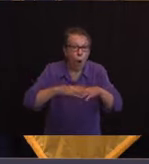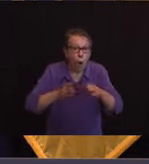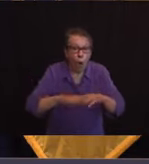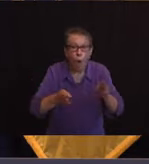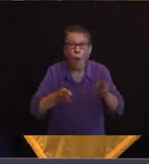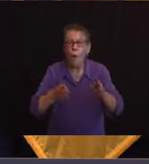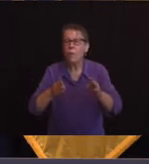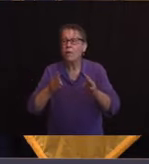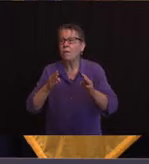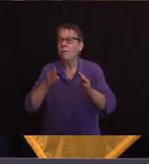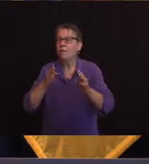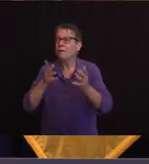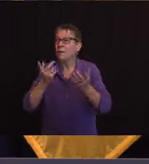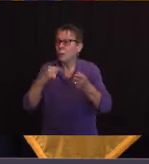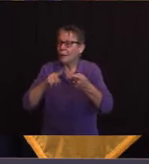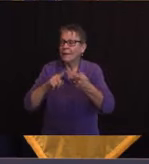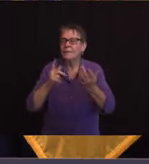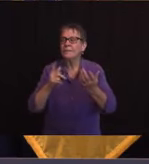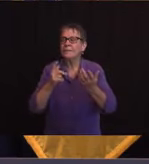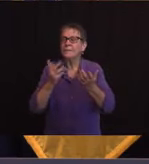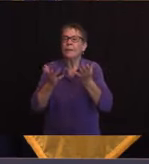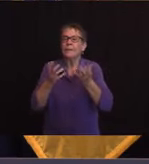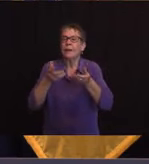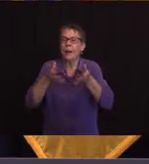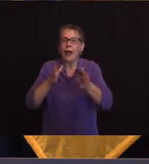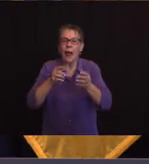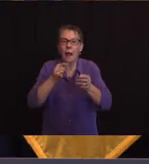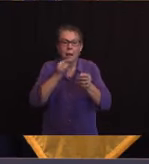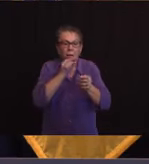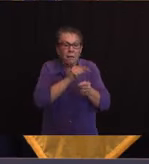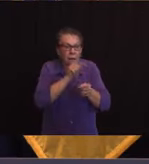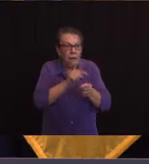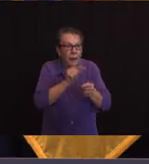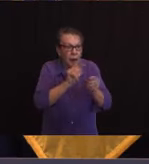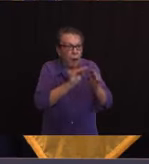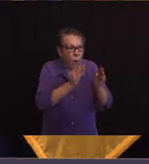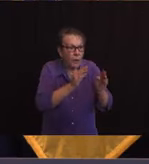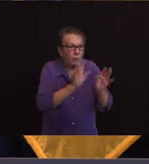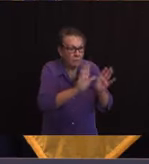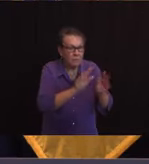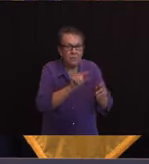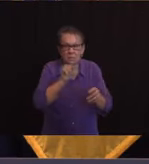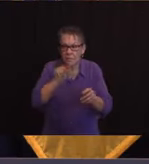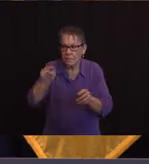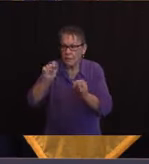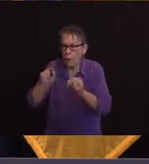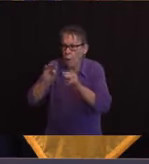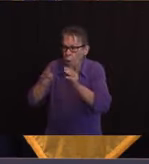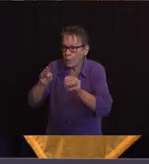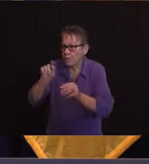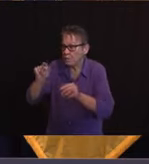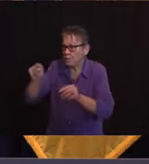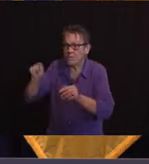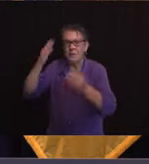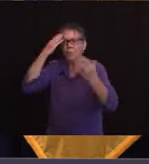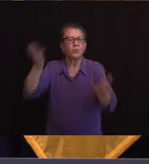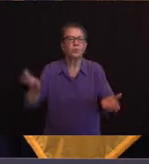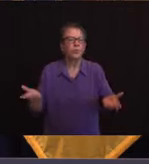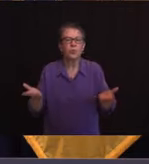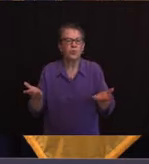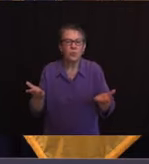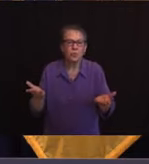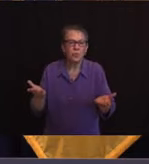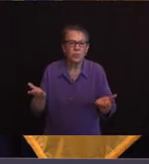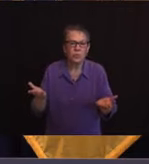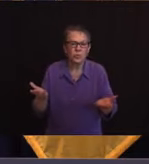went only on the 19th of March, so that's only 10 days ago. We already increased to 50% capacity indoors